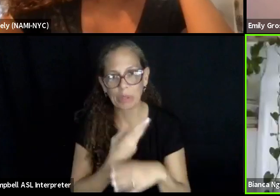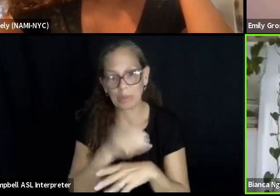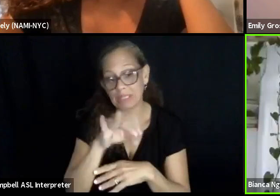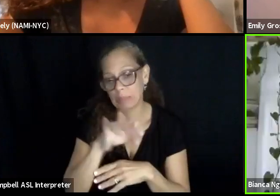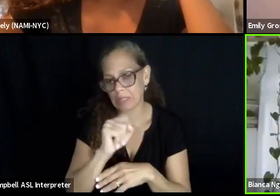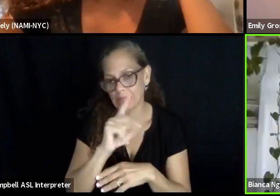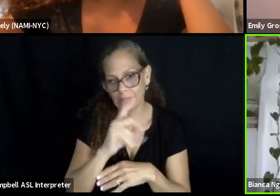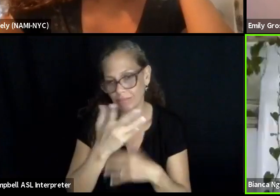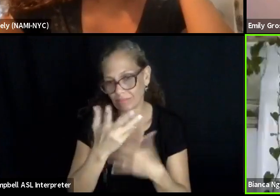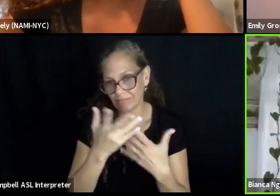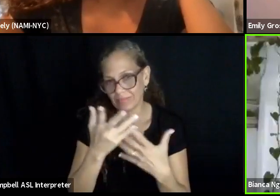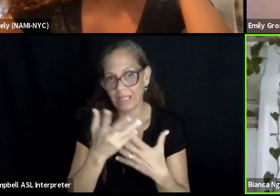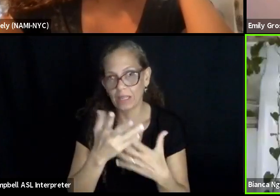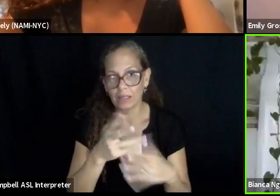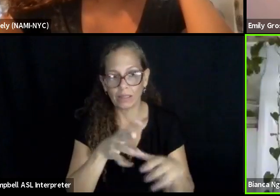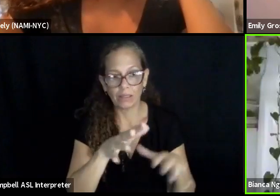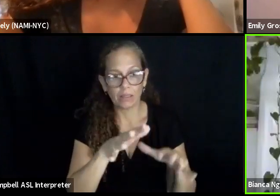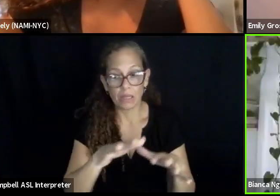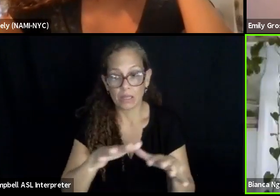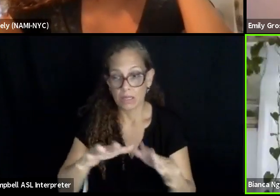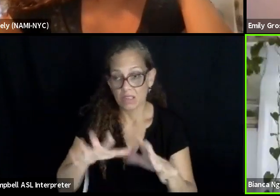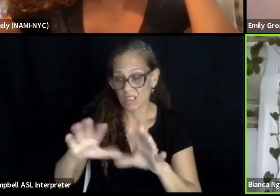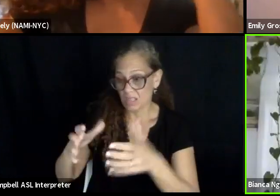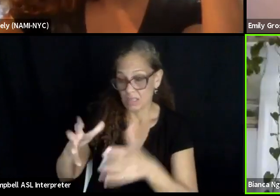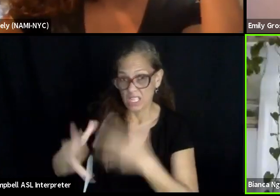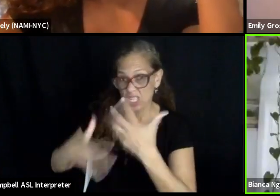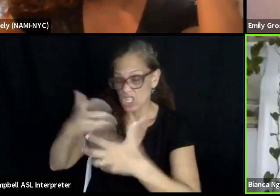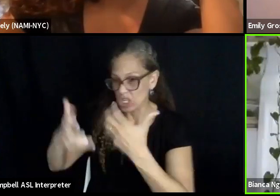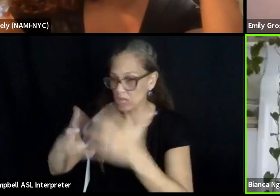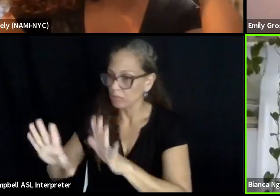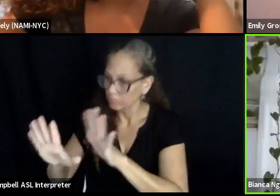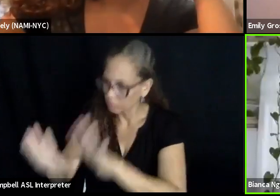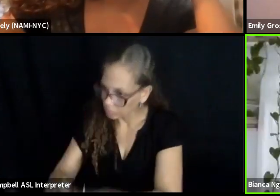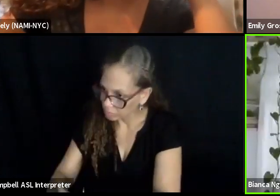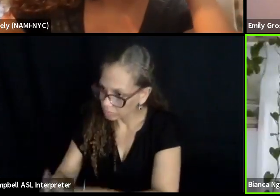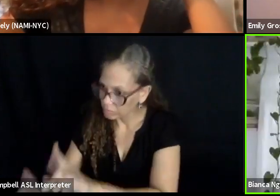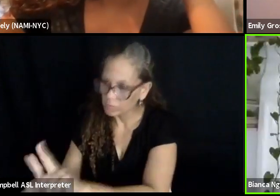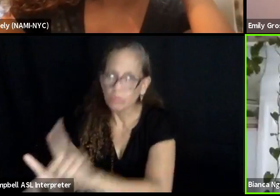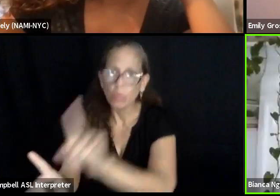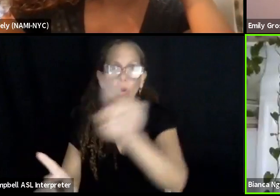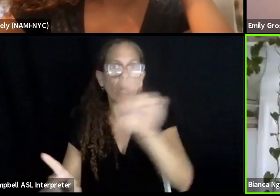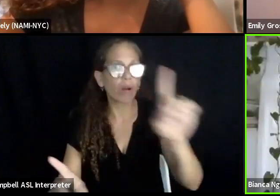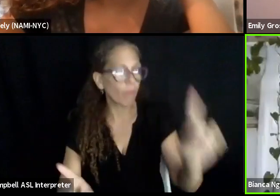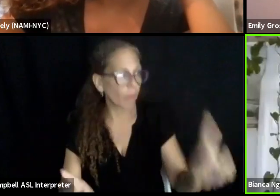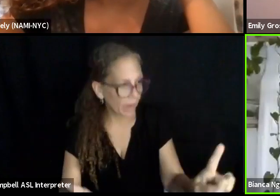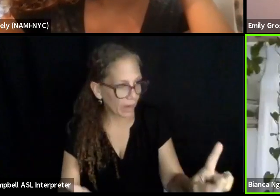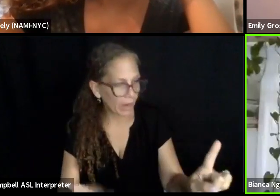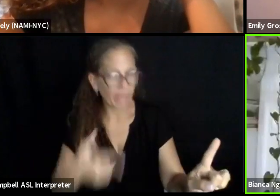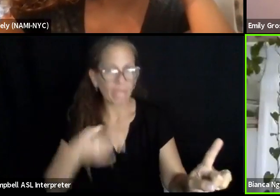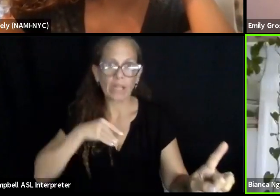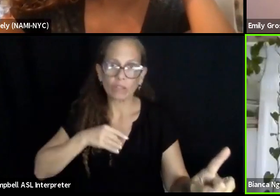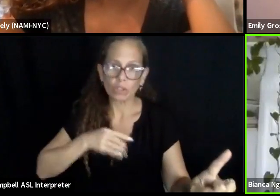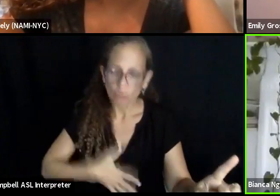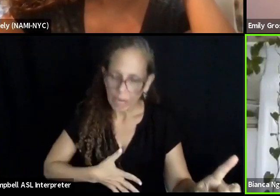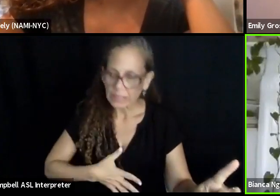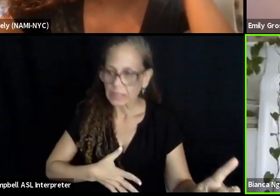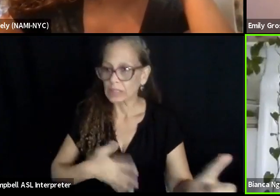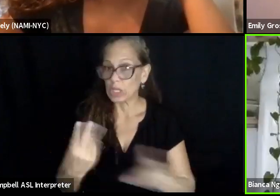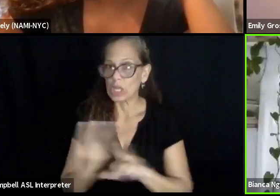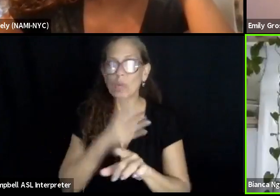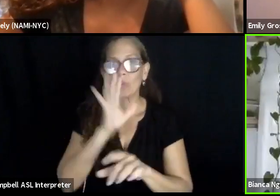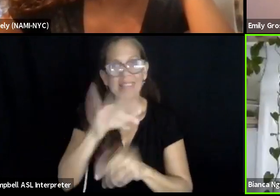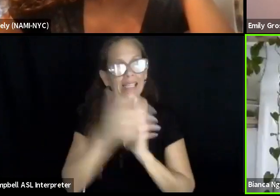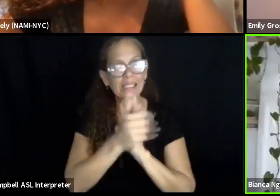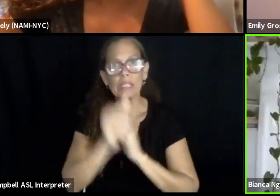Like taking time away from something, pausing when you're doing something, when you're feeling distressed. All of those are